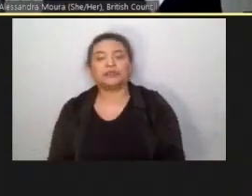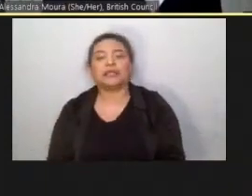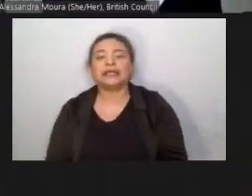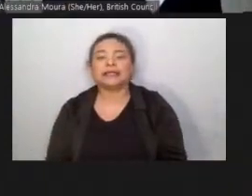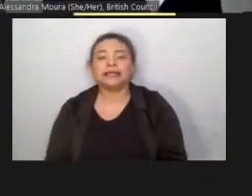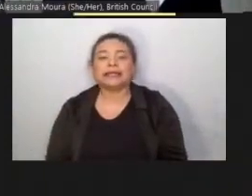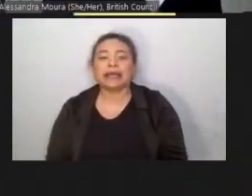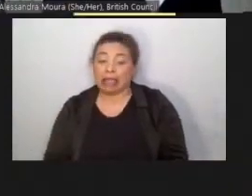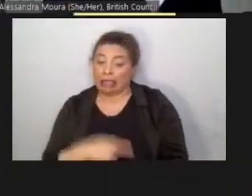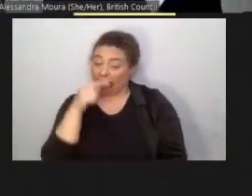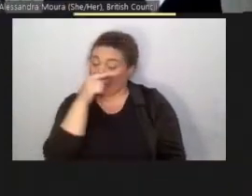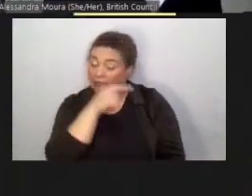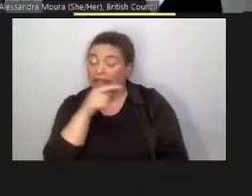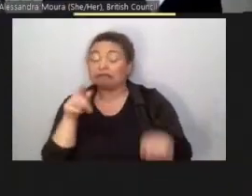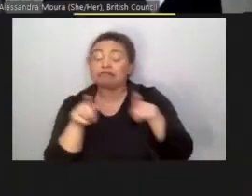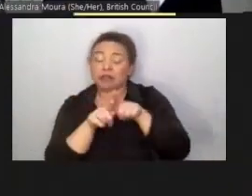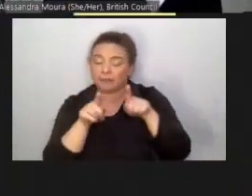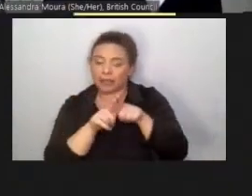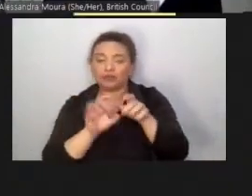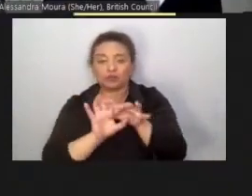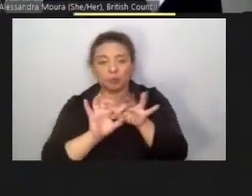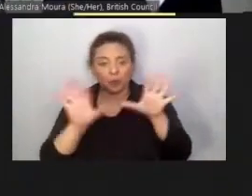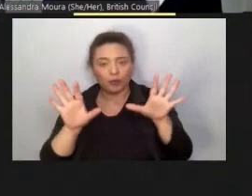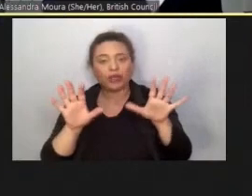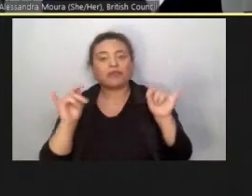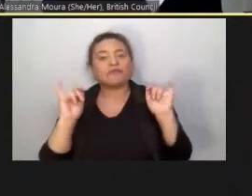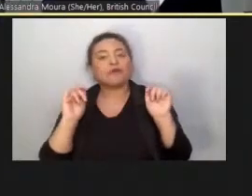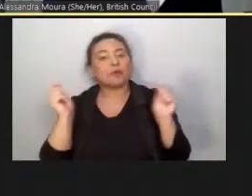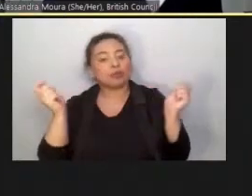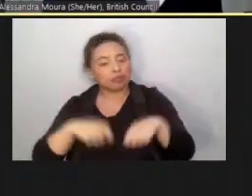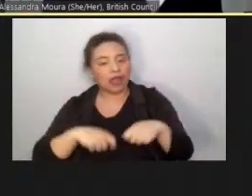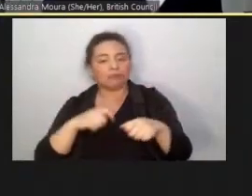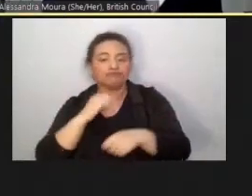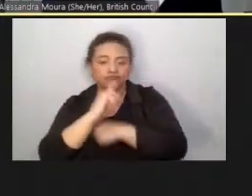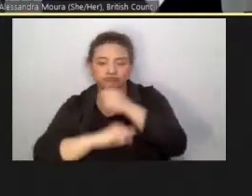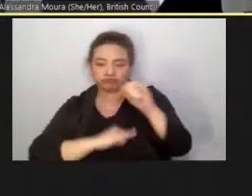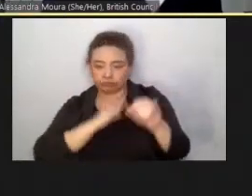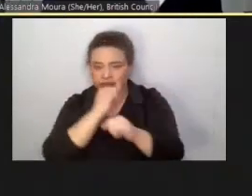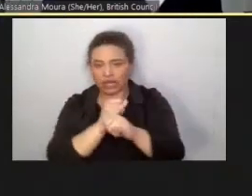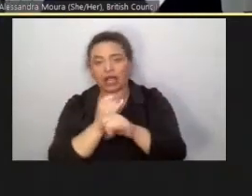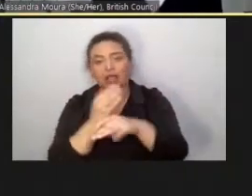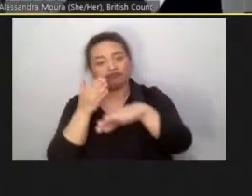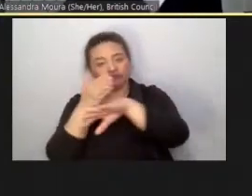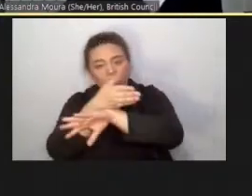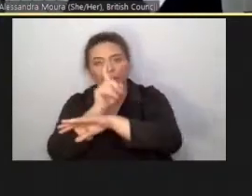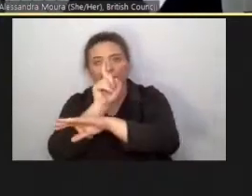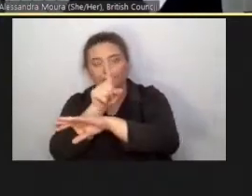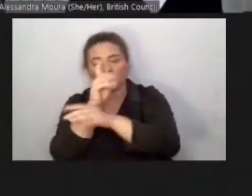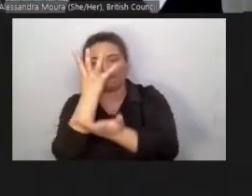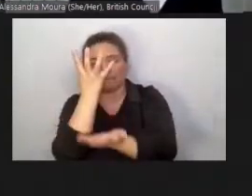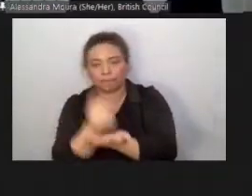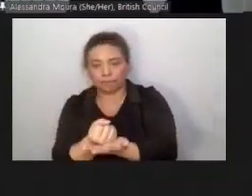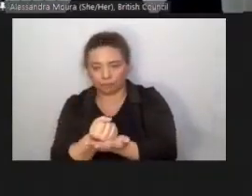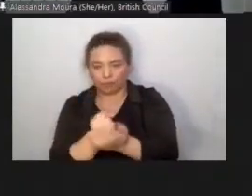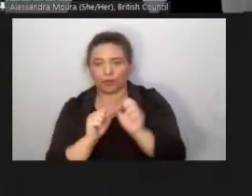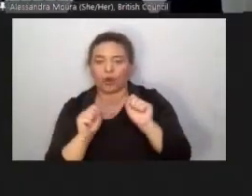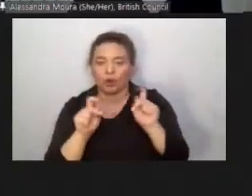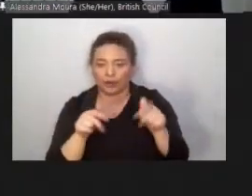downloading, and we might even have a translated version.